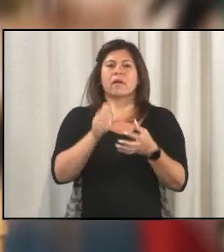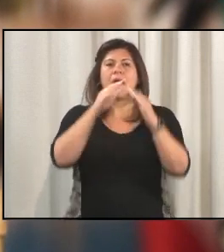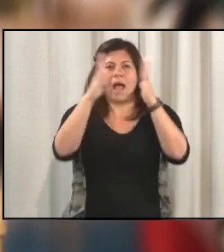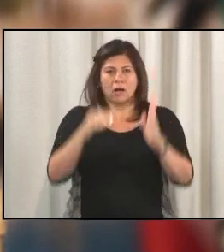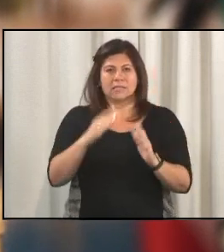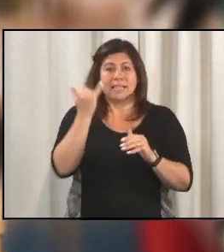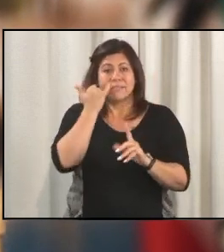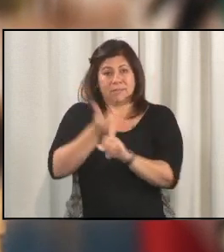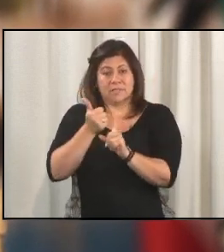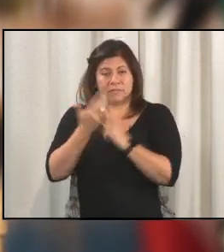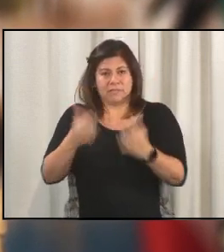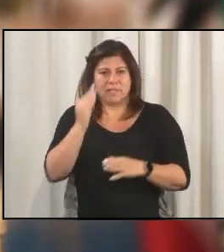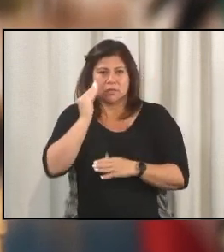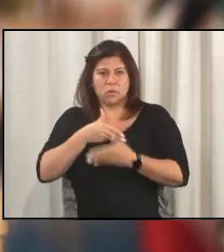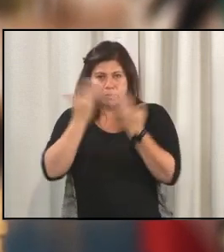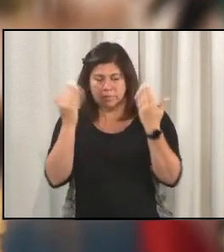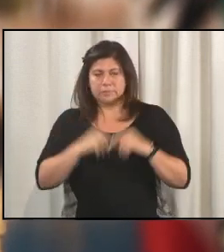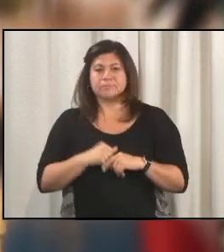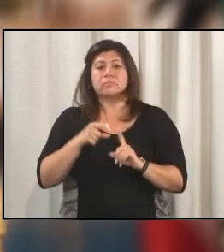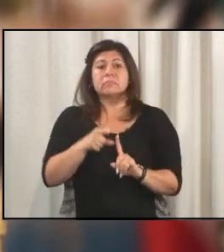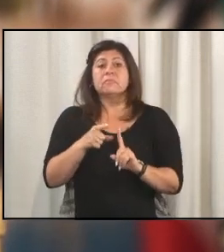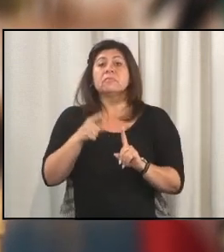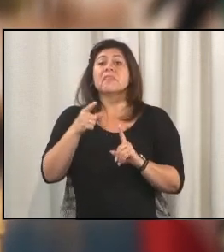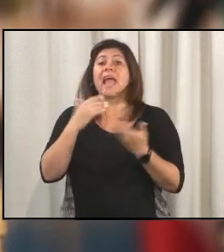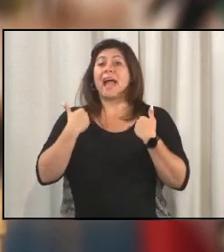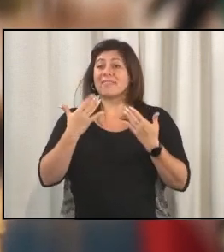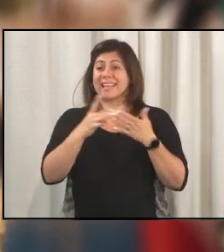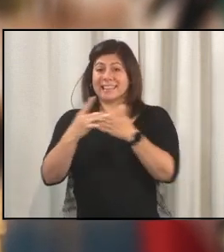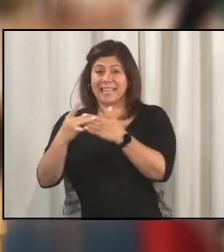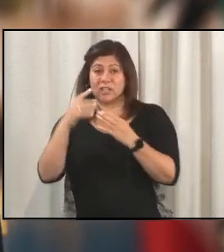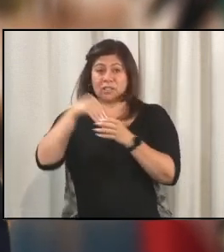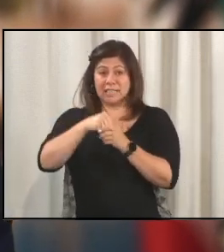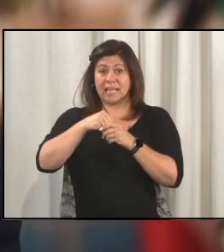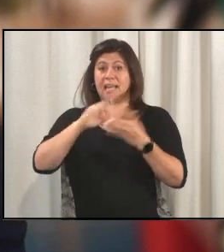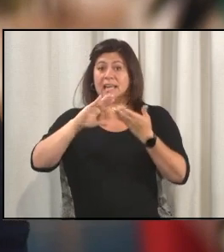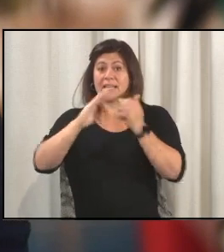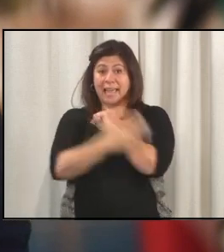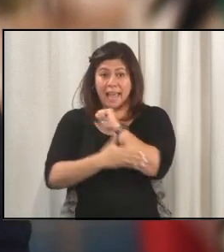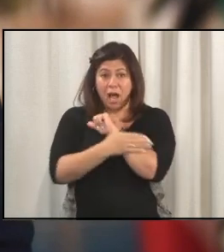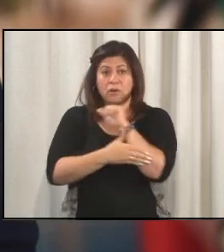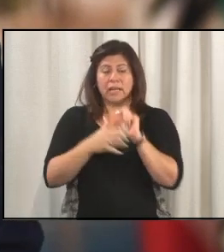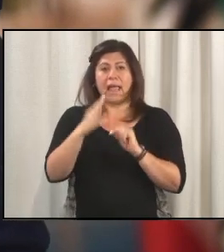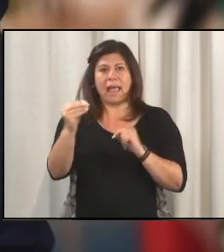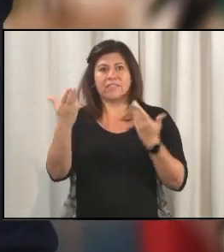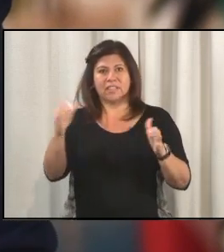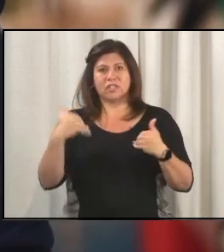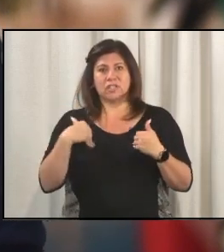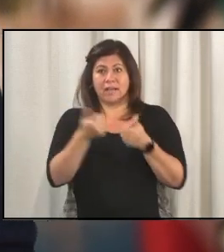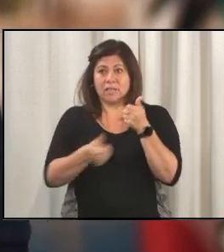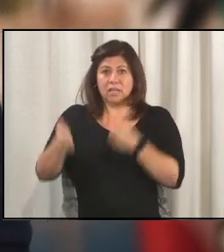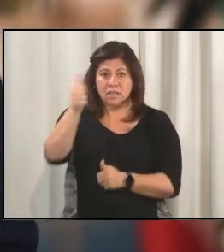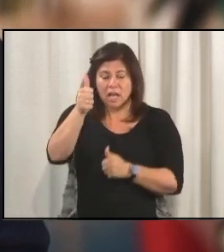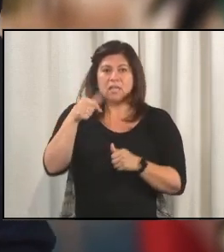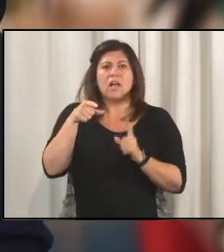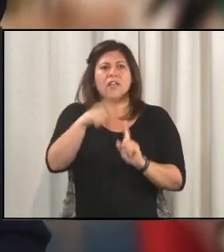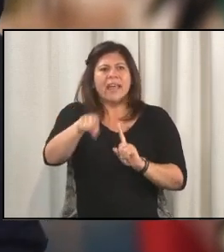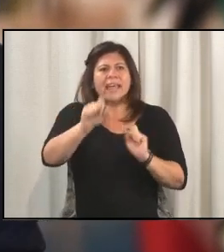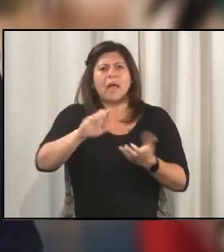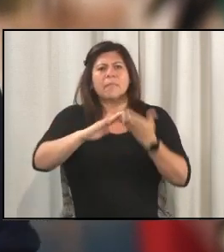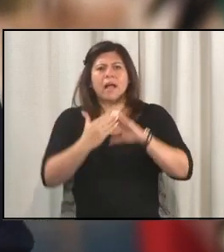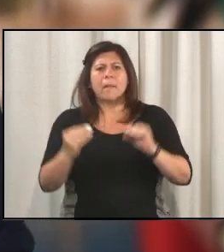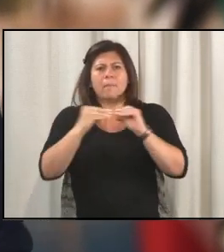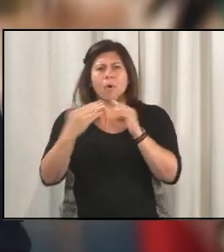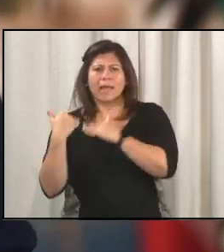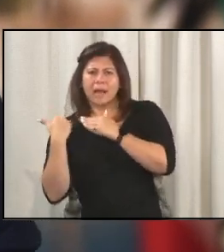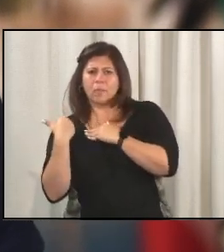County, and by having leaders from across the county and a single CEO, it's accountable enough to cut through red tapes so we can